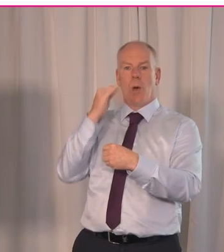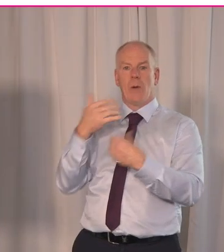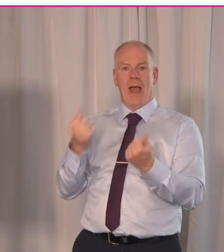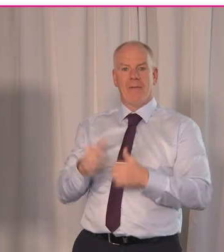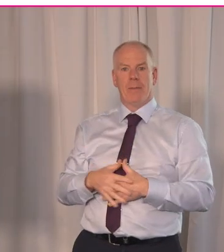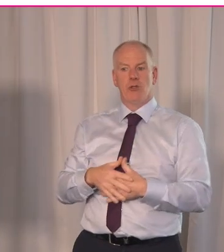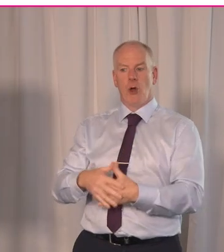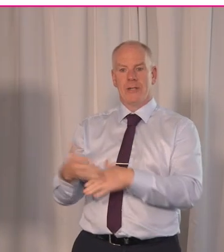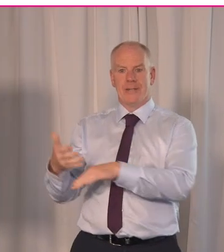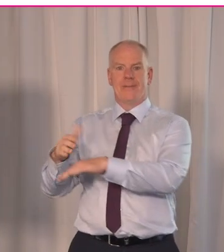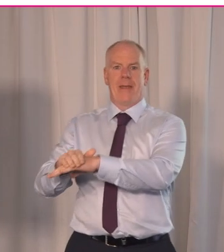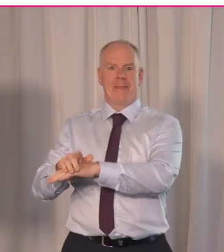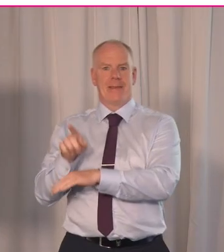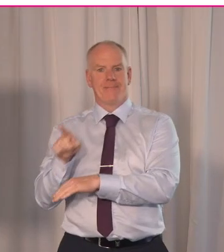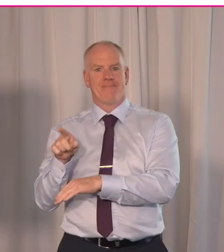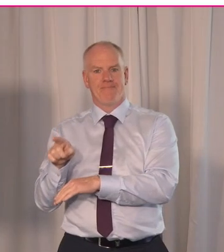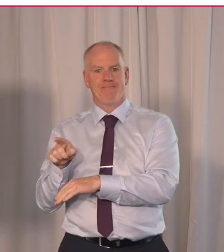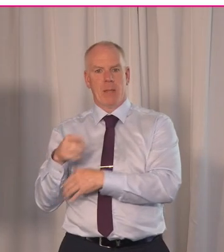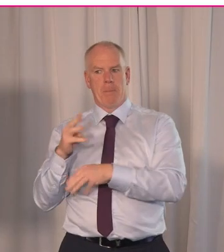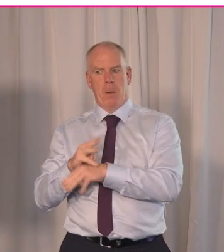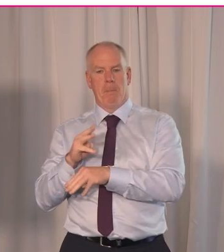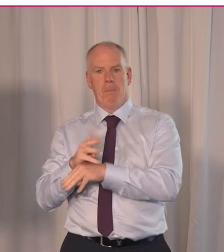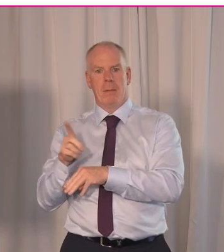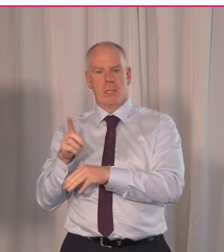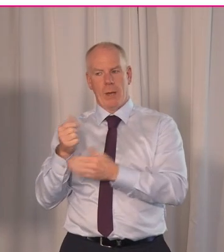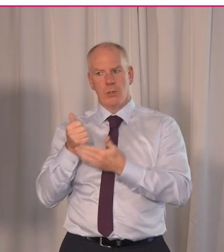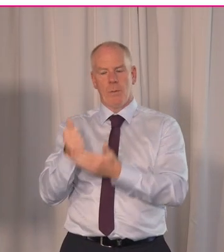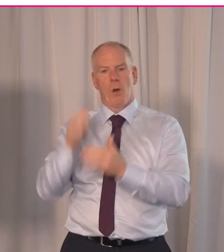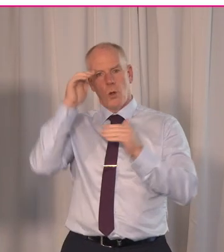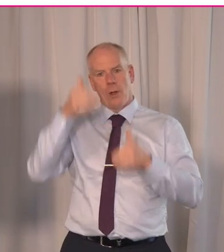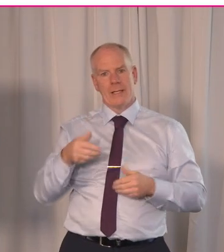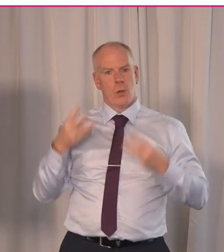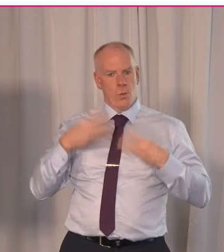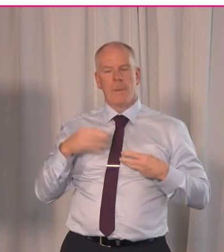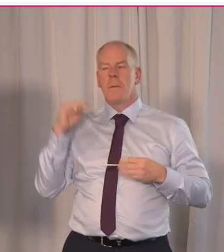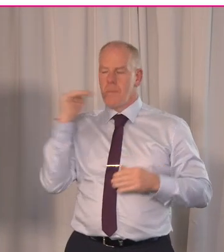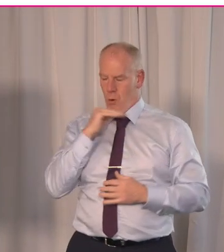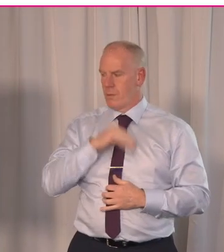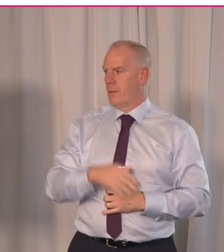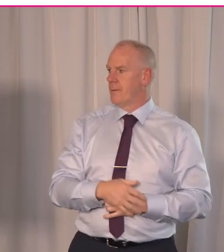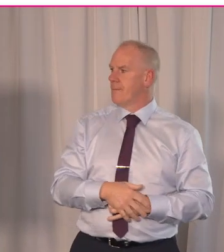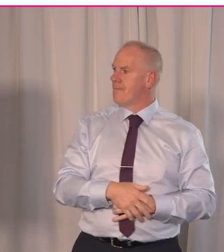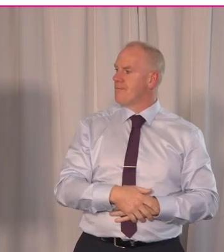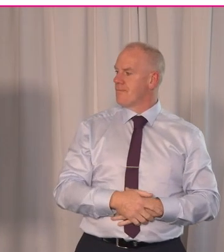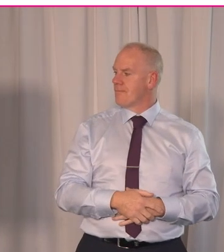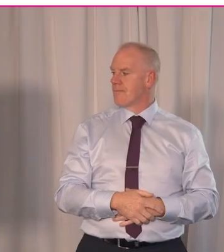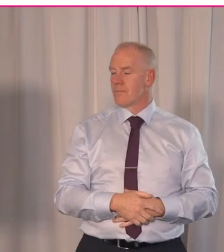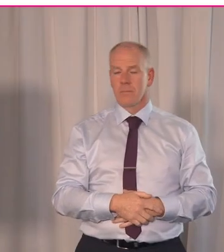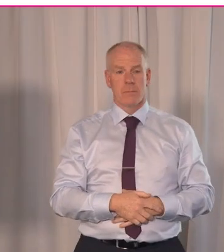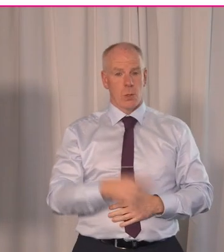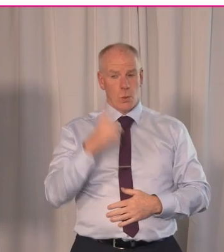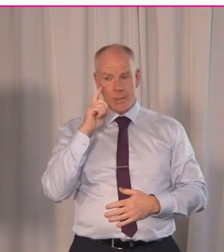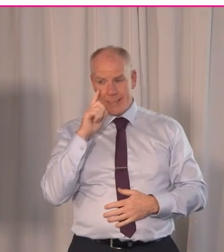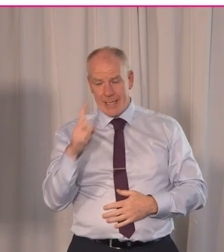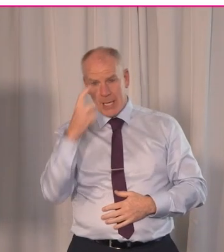death, this is why supporting autistic women is important as well. And encountering such